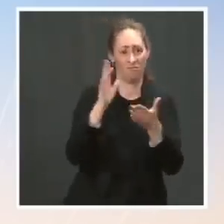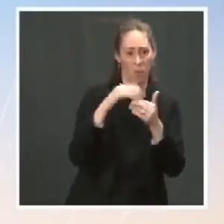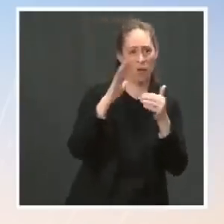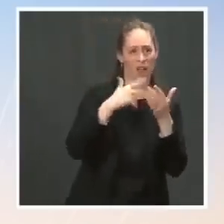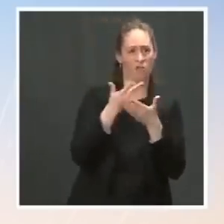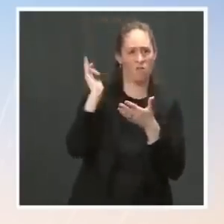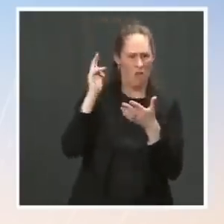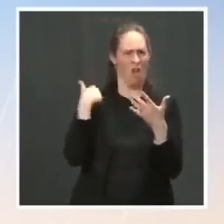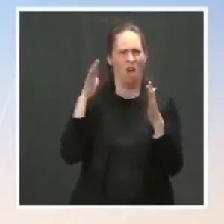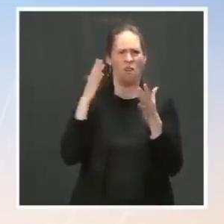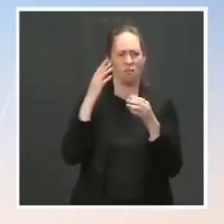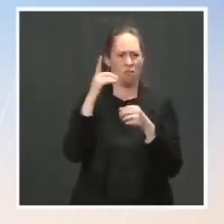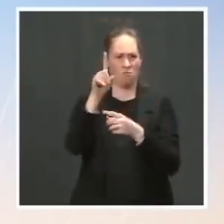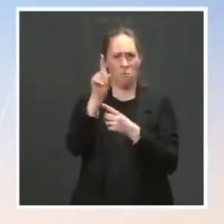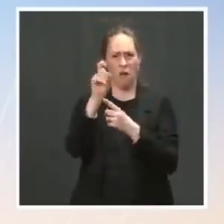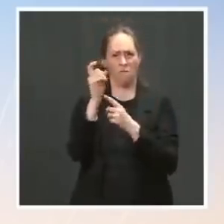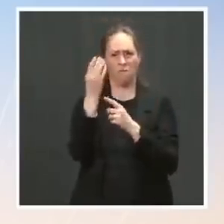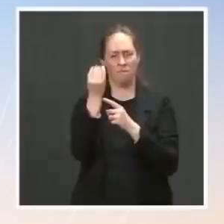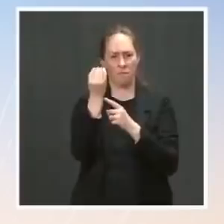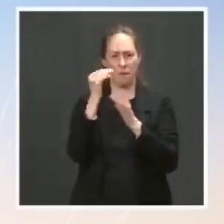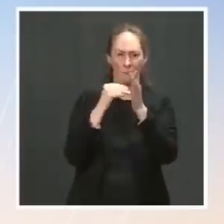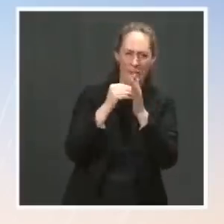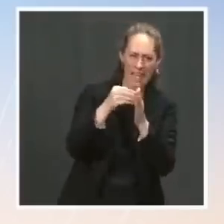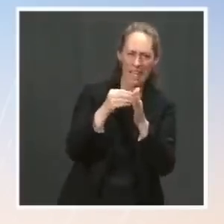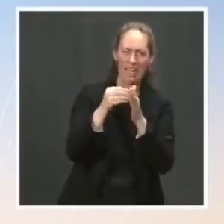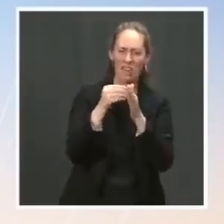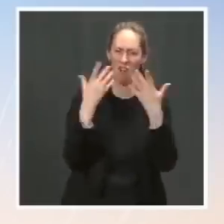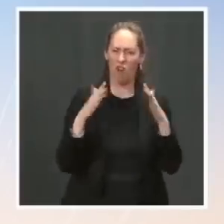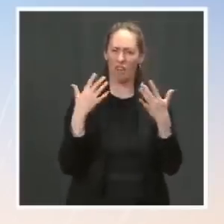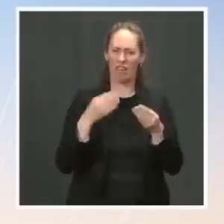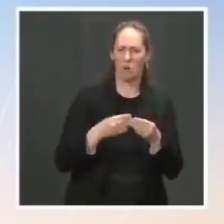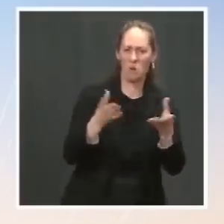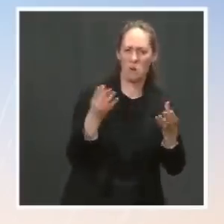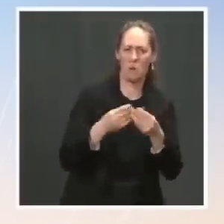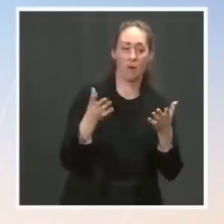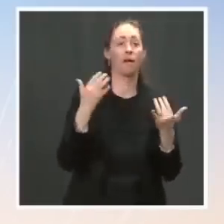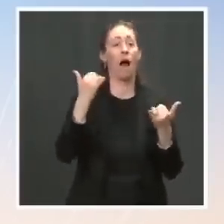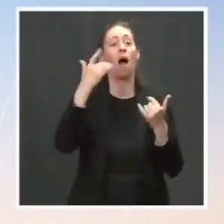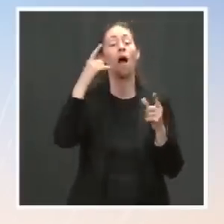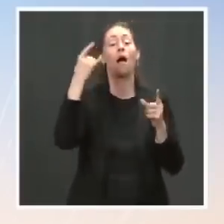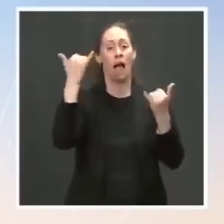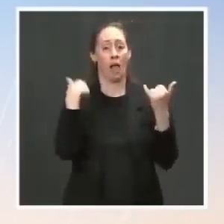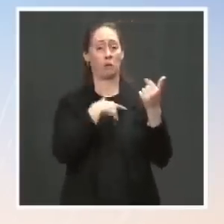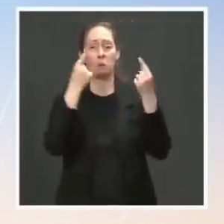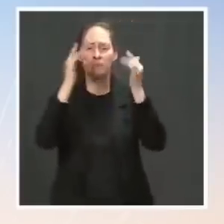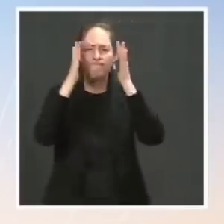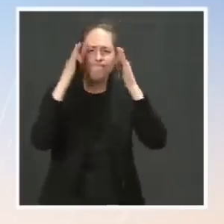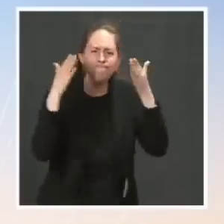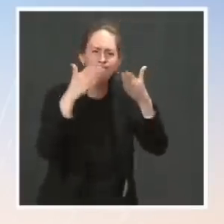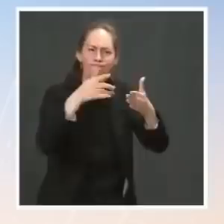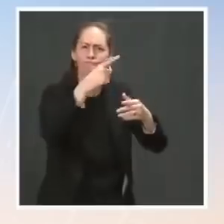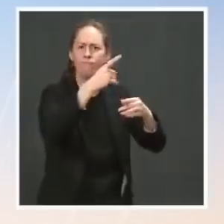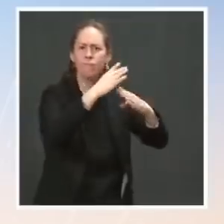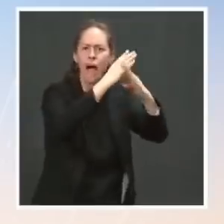But what we're trying to do now is address what we see as the barrier. So I mentioned that the tax cut, of course, trying